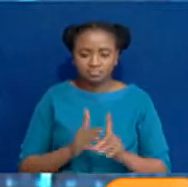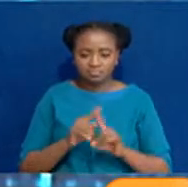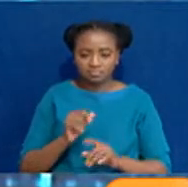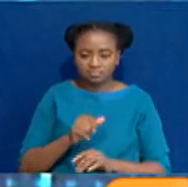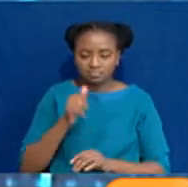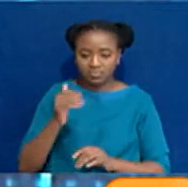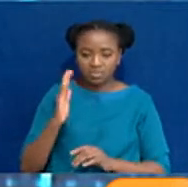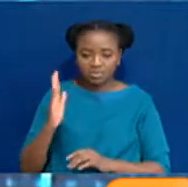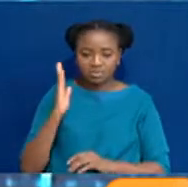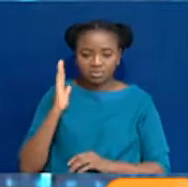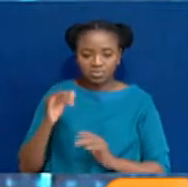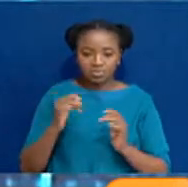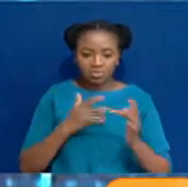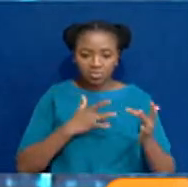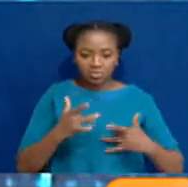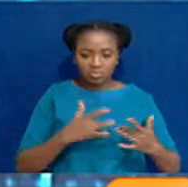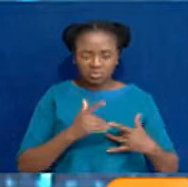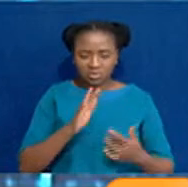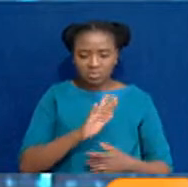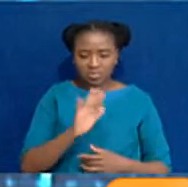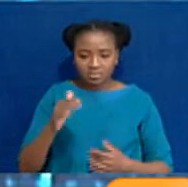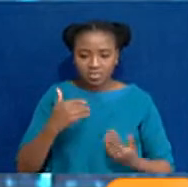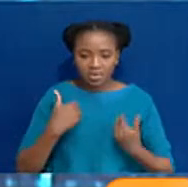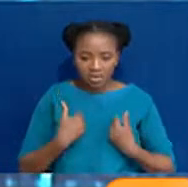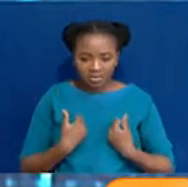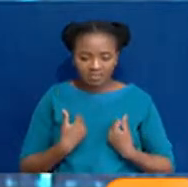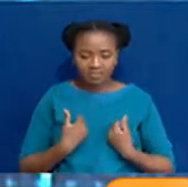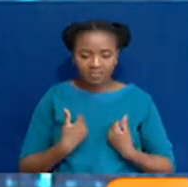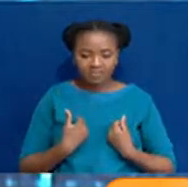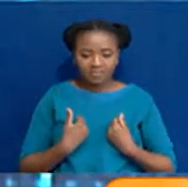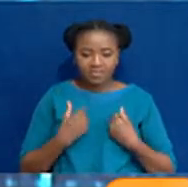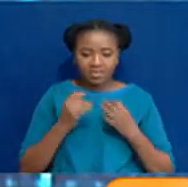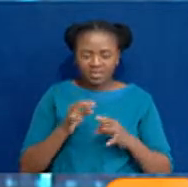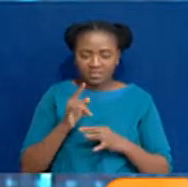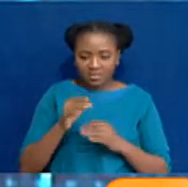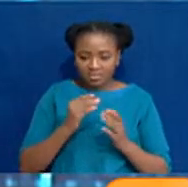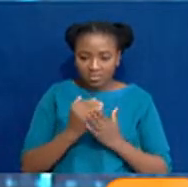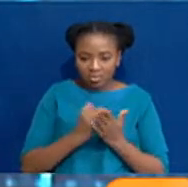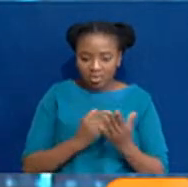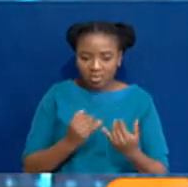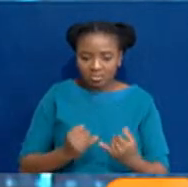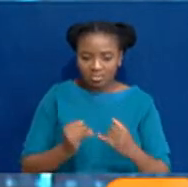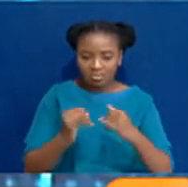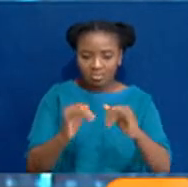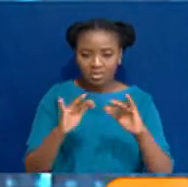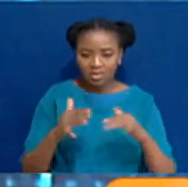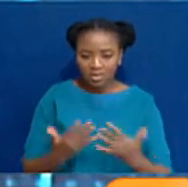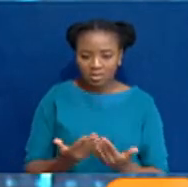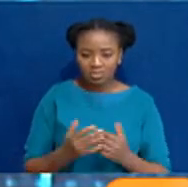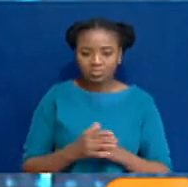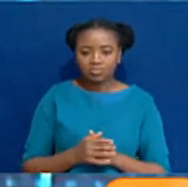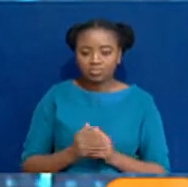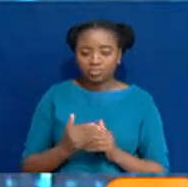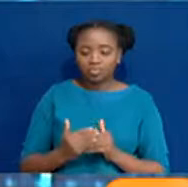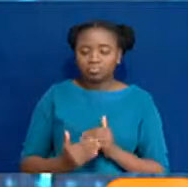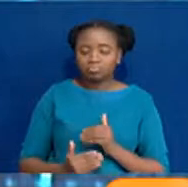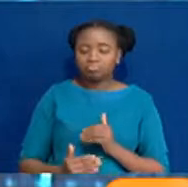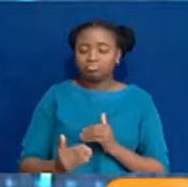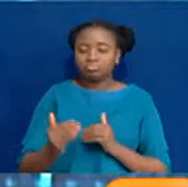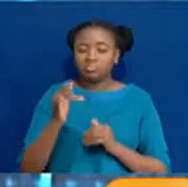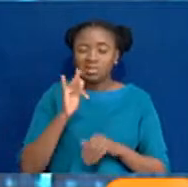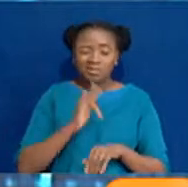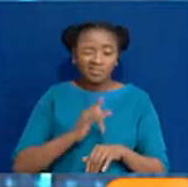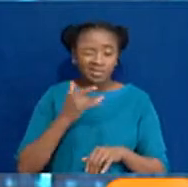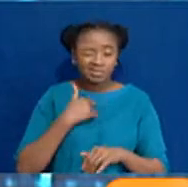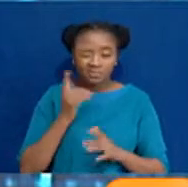security concerns were also raised as far as the operationalization of that program was concerned. So the net effect is that that program